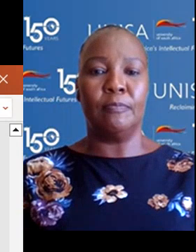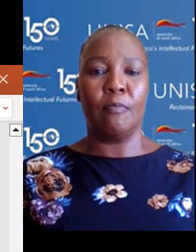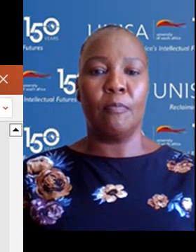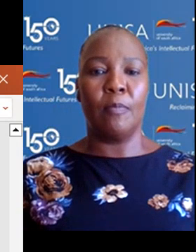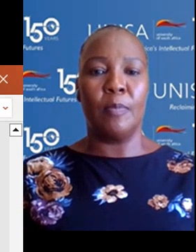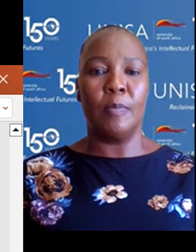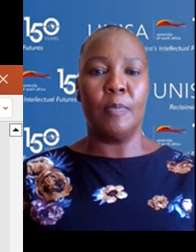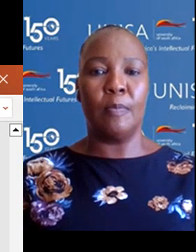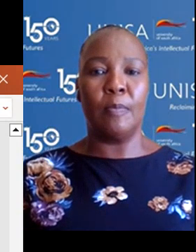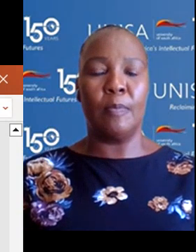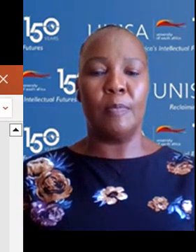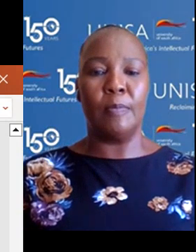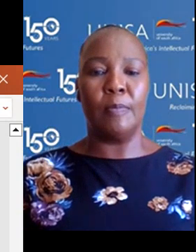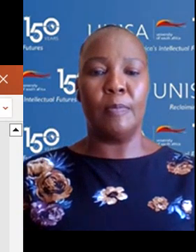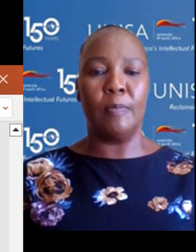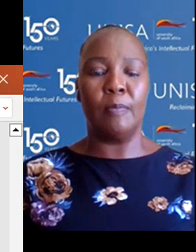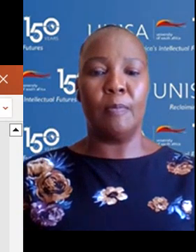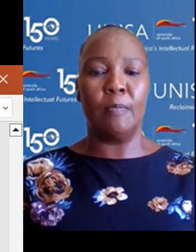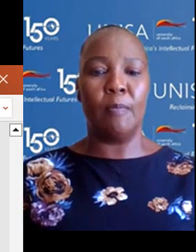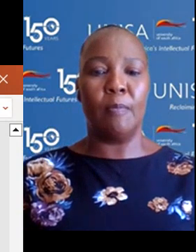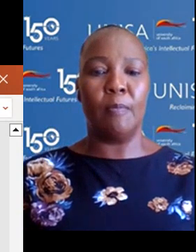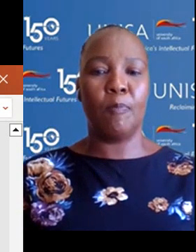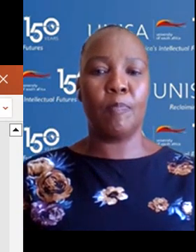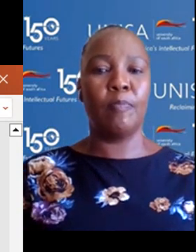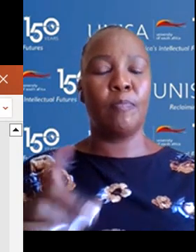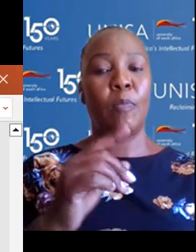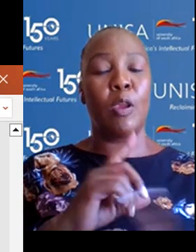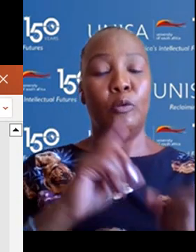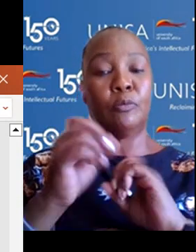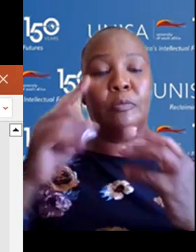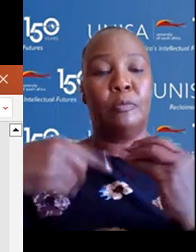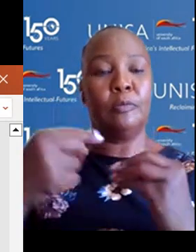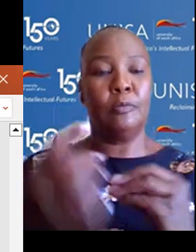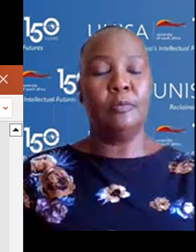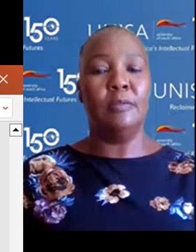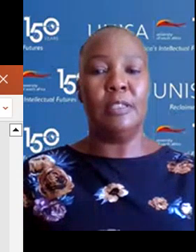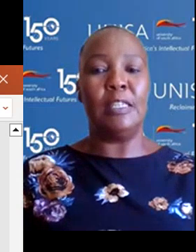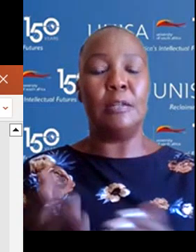So really, that's what we're going to talk about. So let me just reshare my screen.